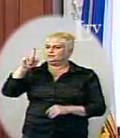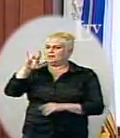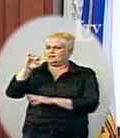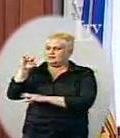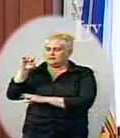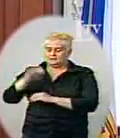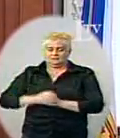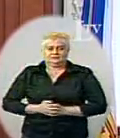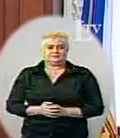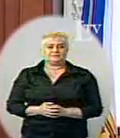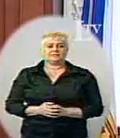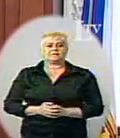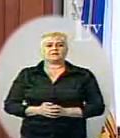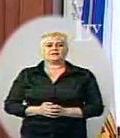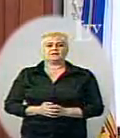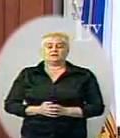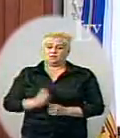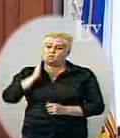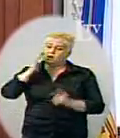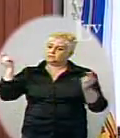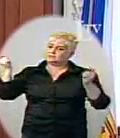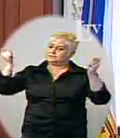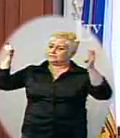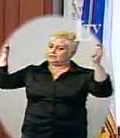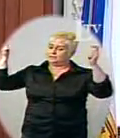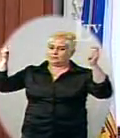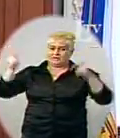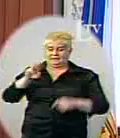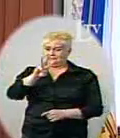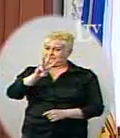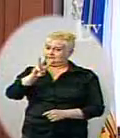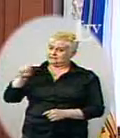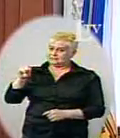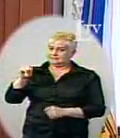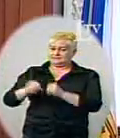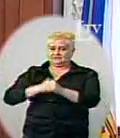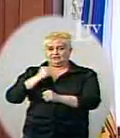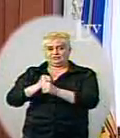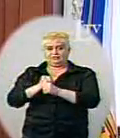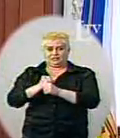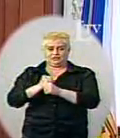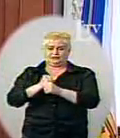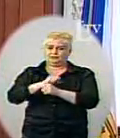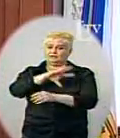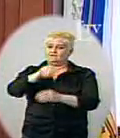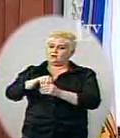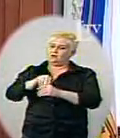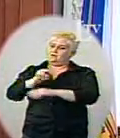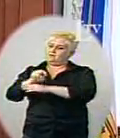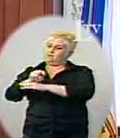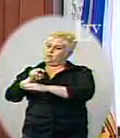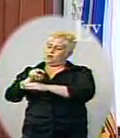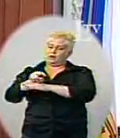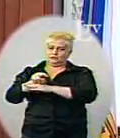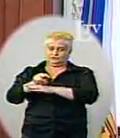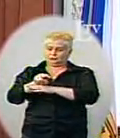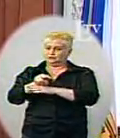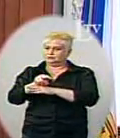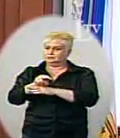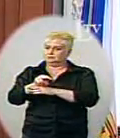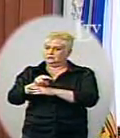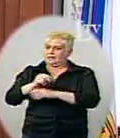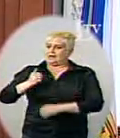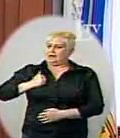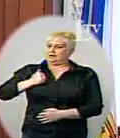the Commonwealth in celebrating Her Majesty's 60-year reign. Long may she